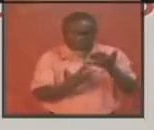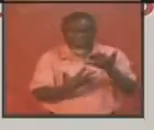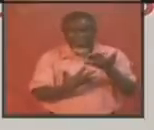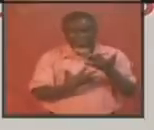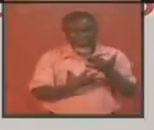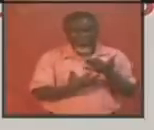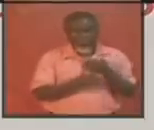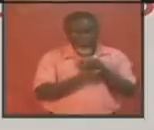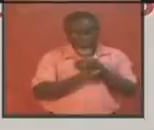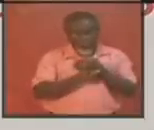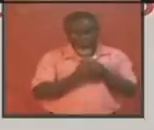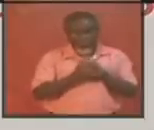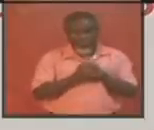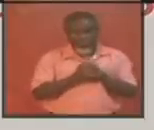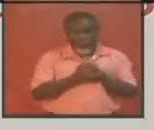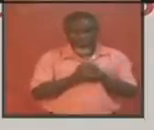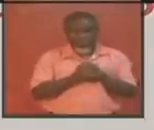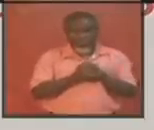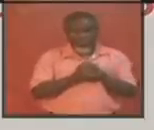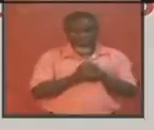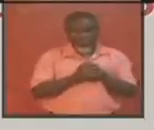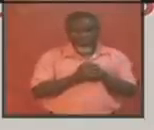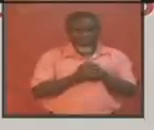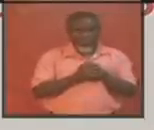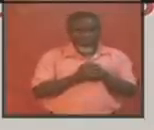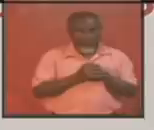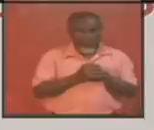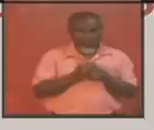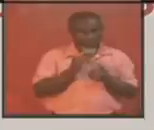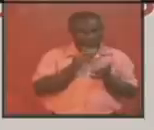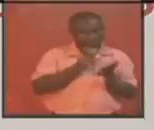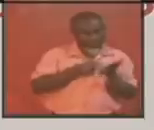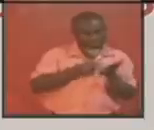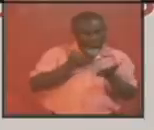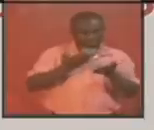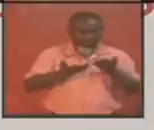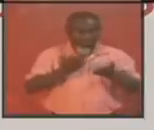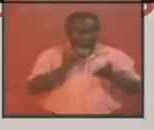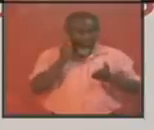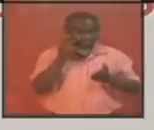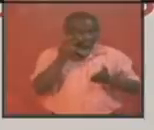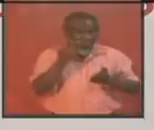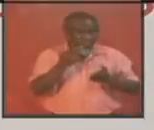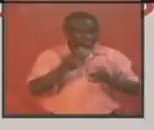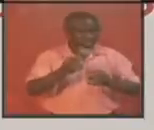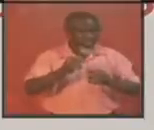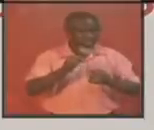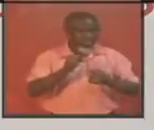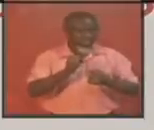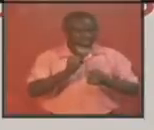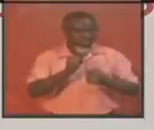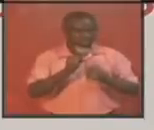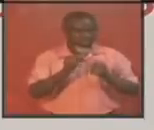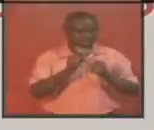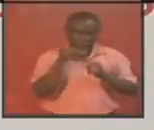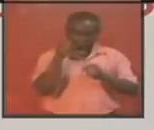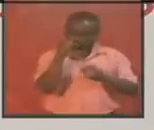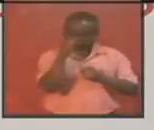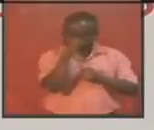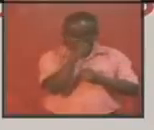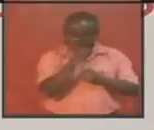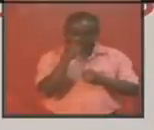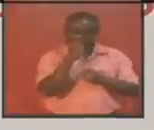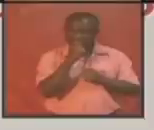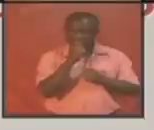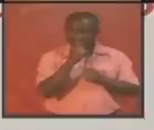viral-like illness in most instances, but in some cases it can be very severe where you have bleeding tendencies, and it can result in